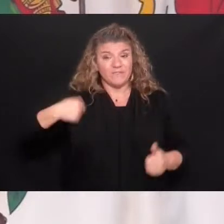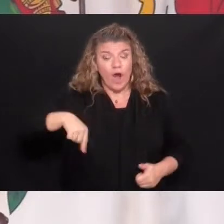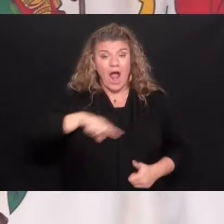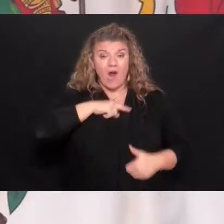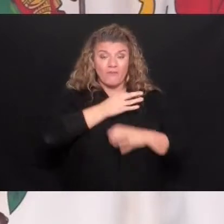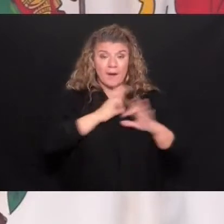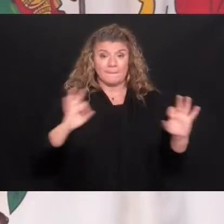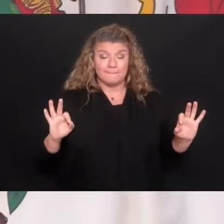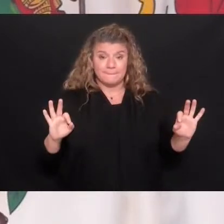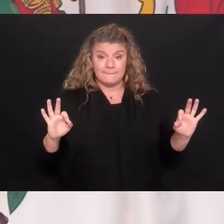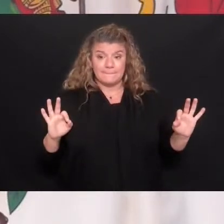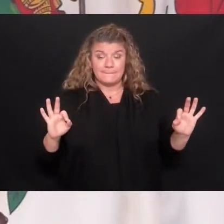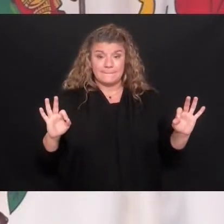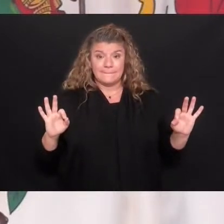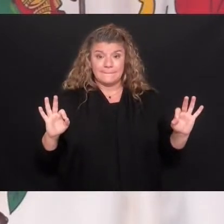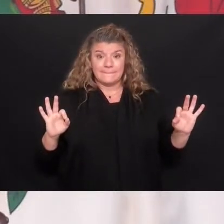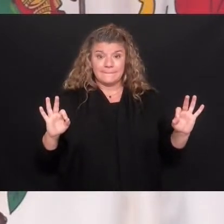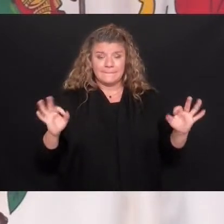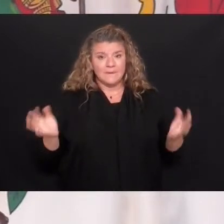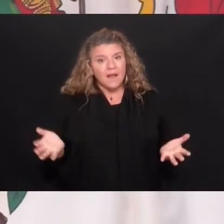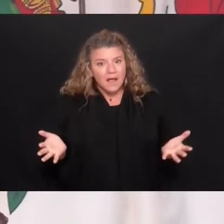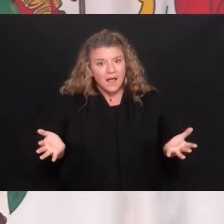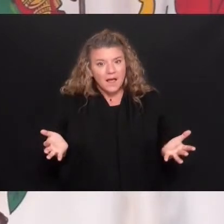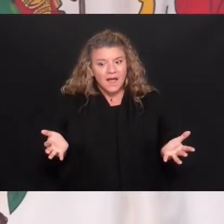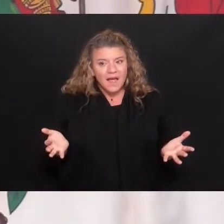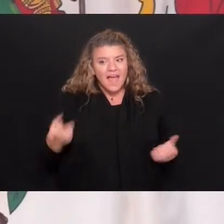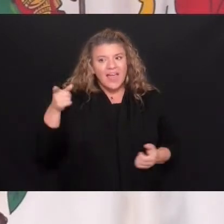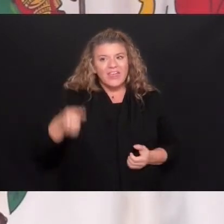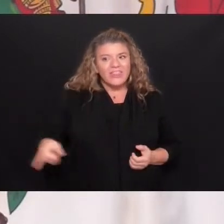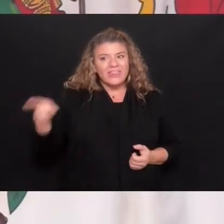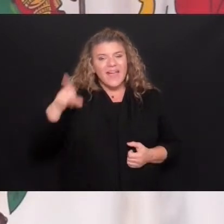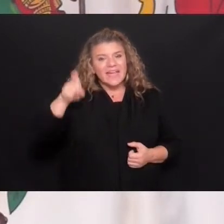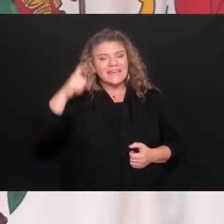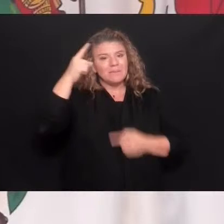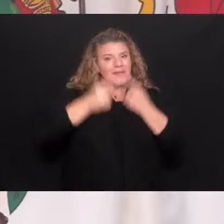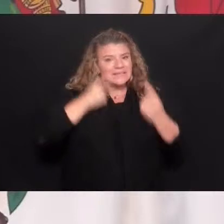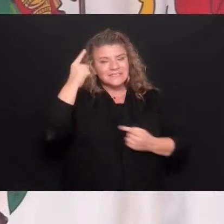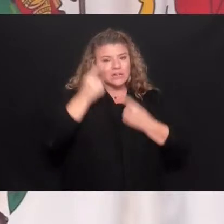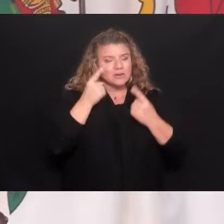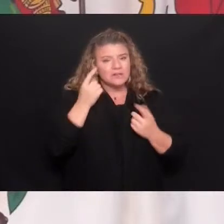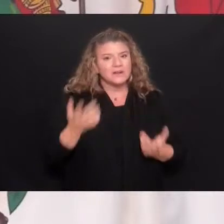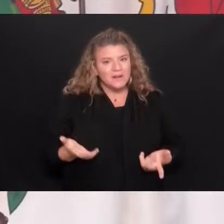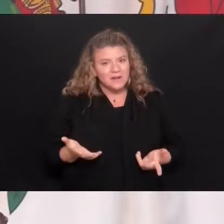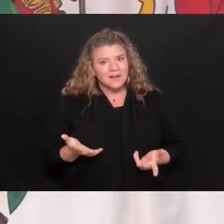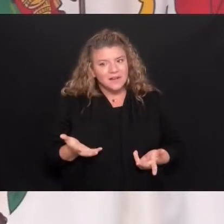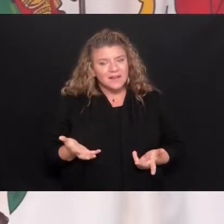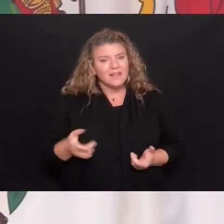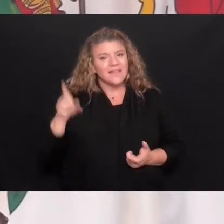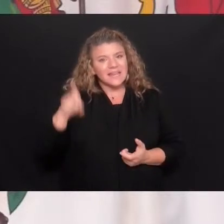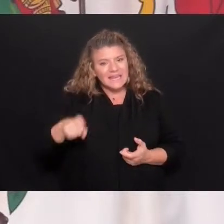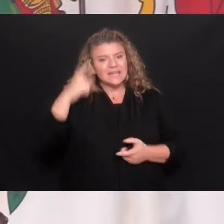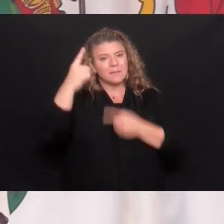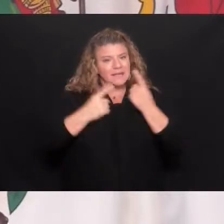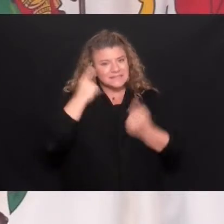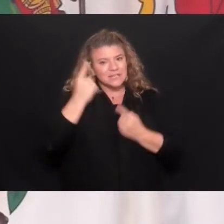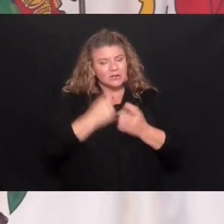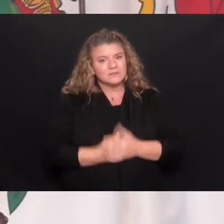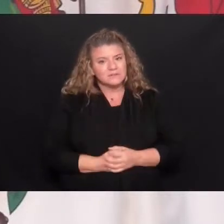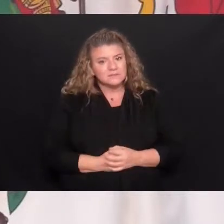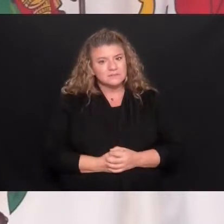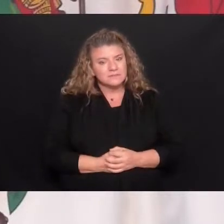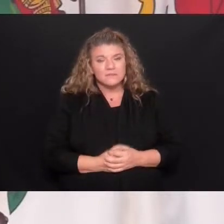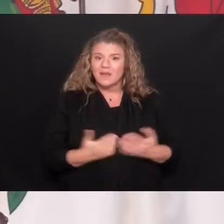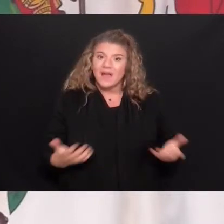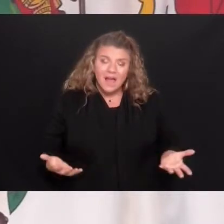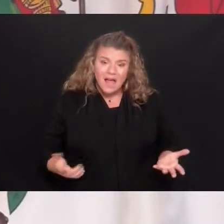freedoms. Don't they need to be considered? Don't they need to be considered? I mean,